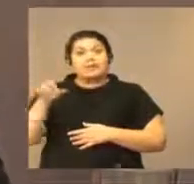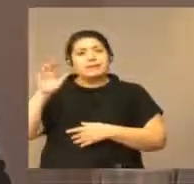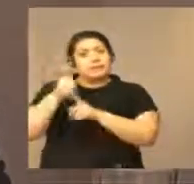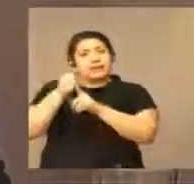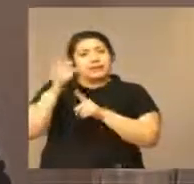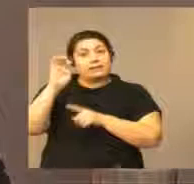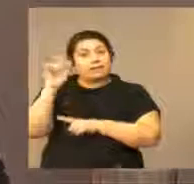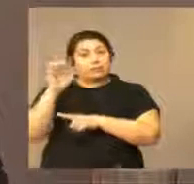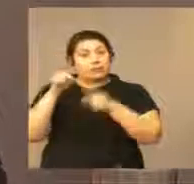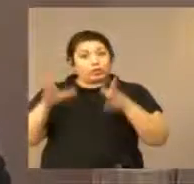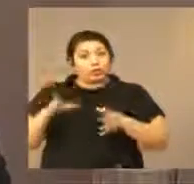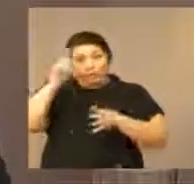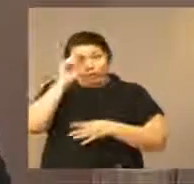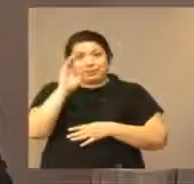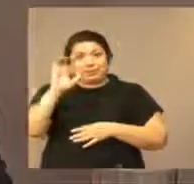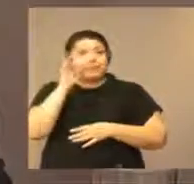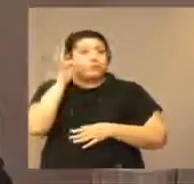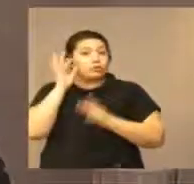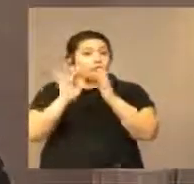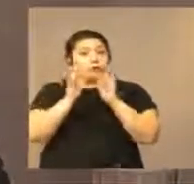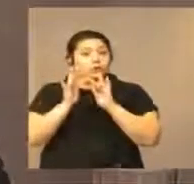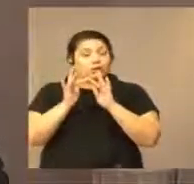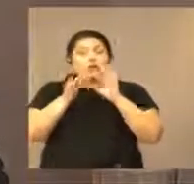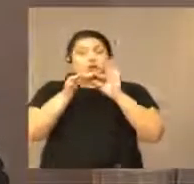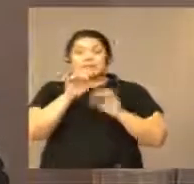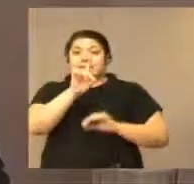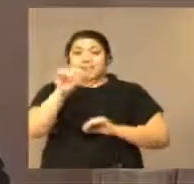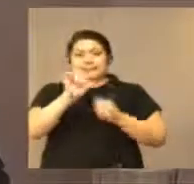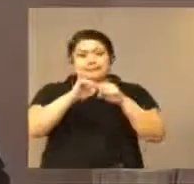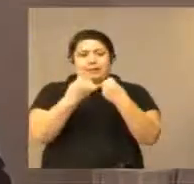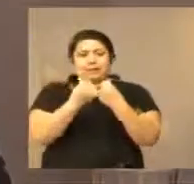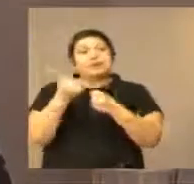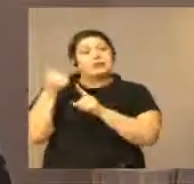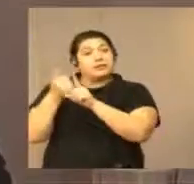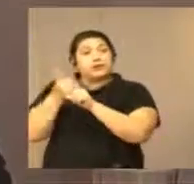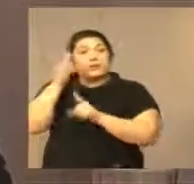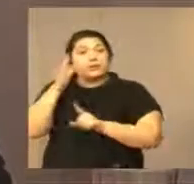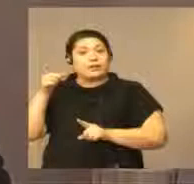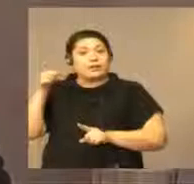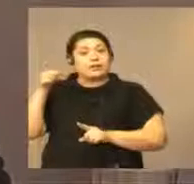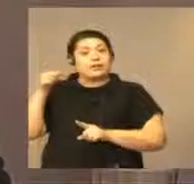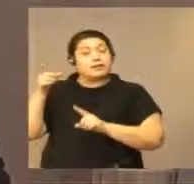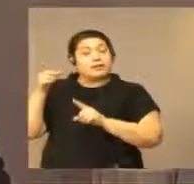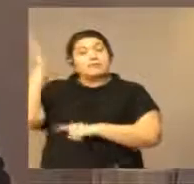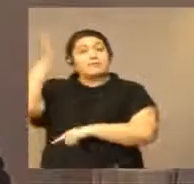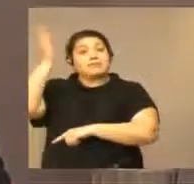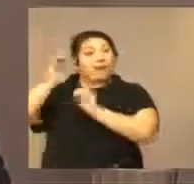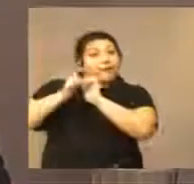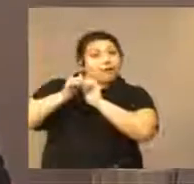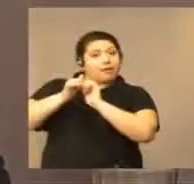BC Aboriginal Network on Disability Society, and he's going to be joining us by